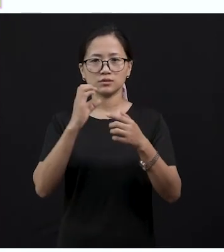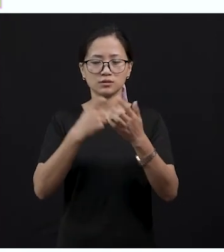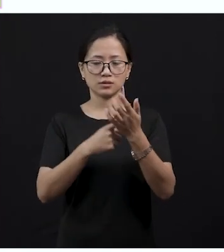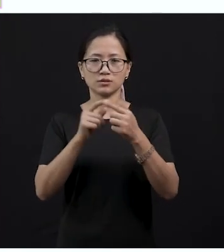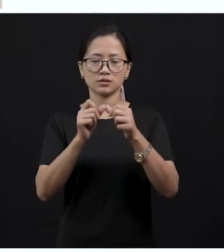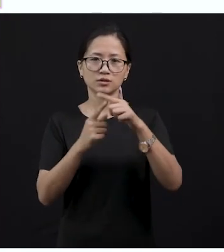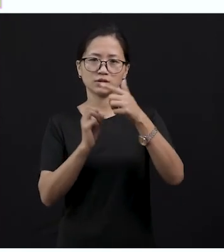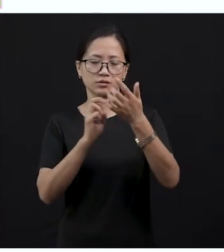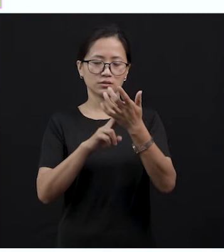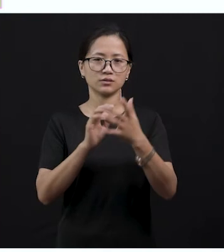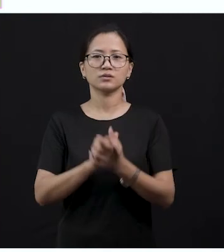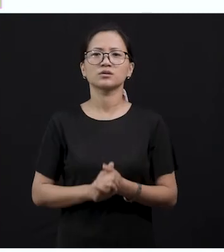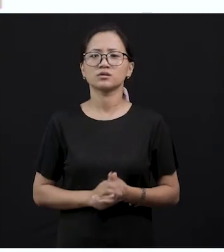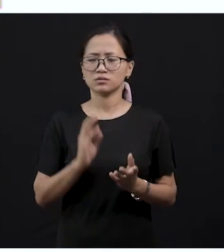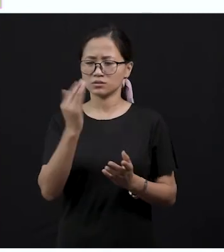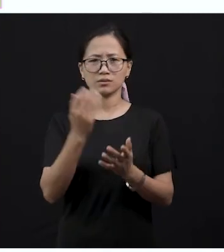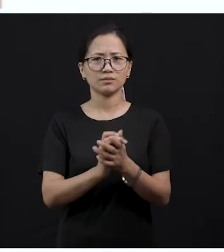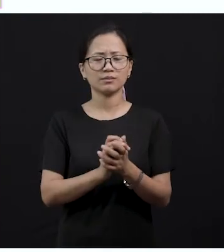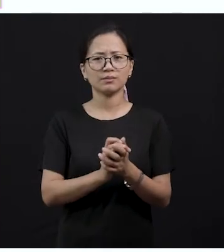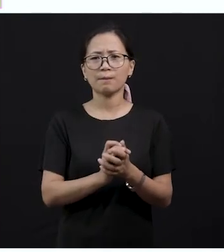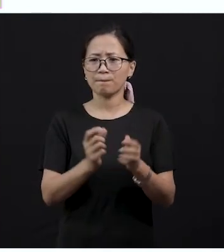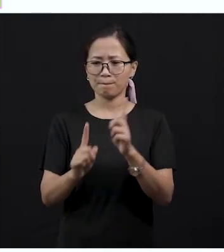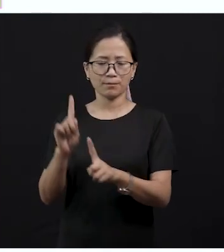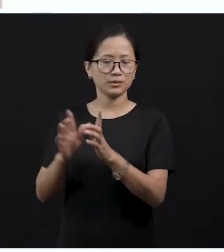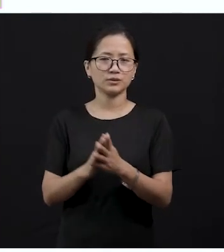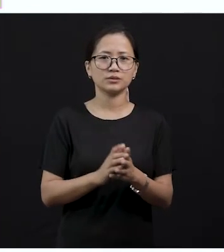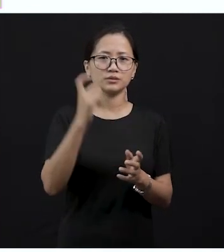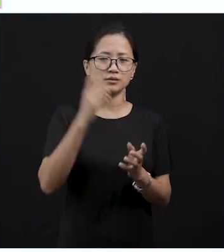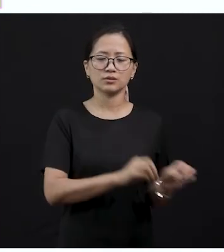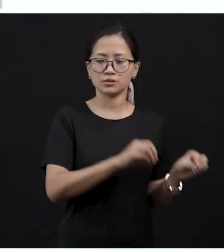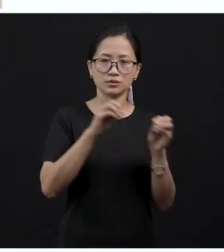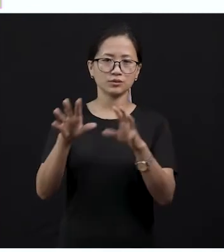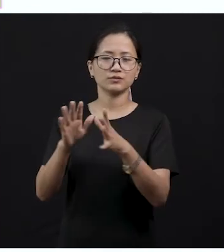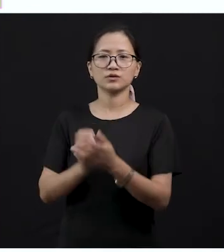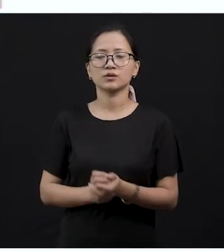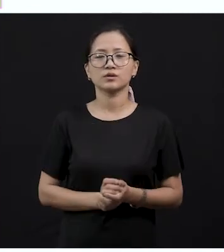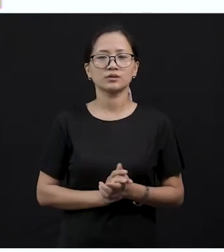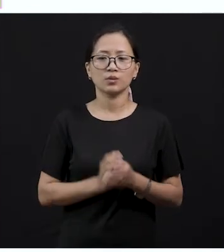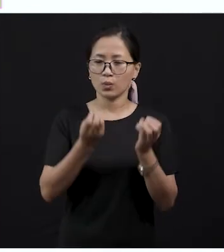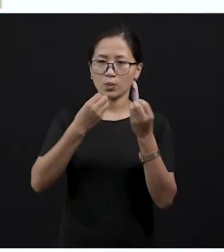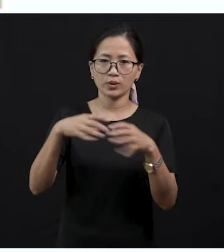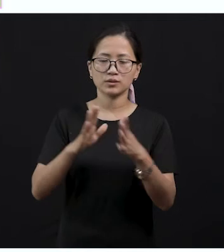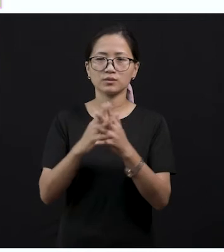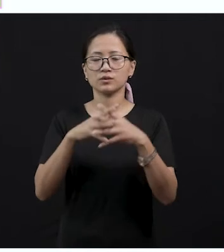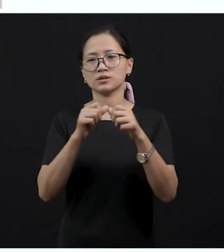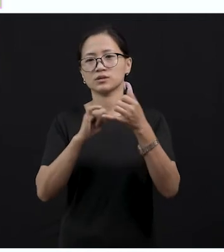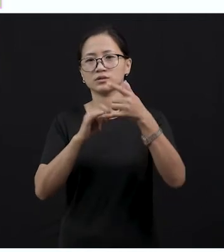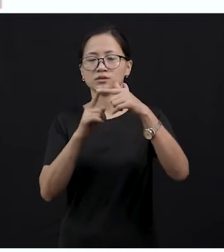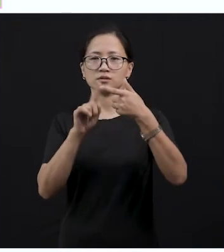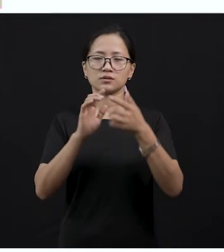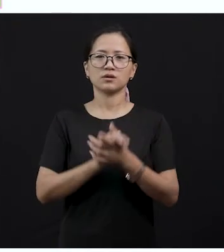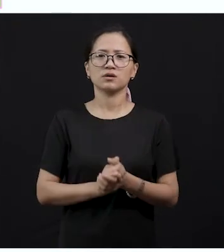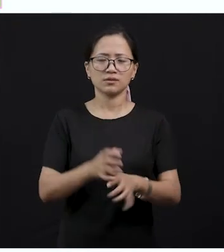they remove, some plants, they remove waste in the form of secretions, okay? So living organisms and